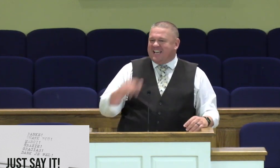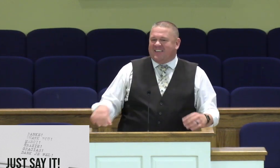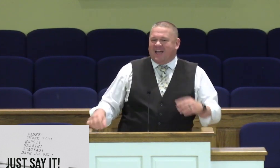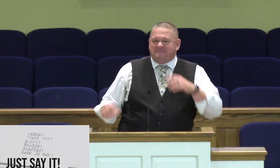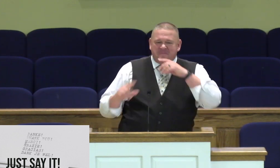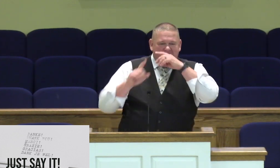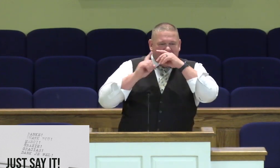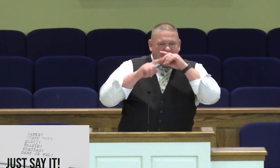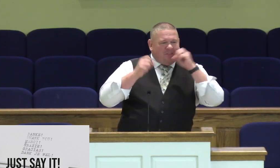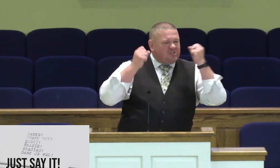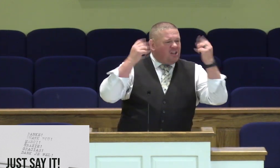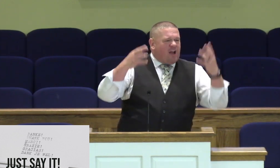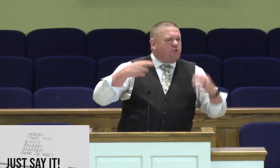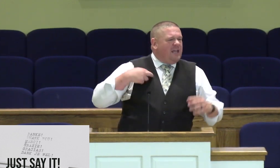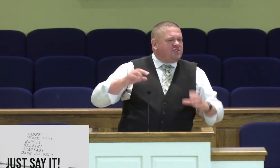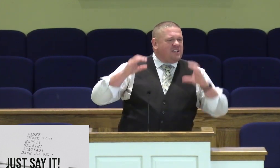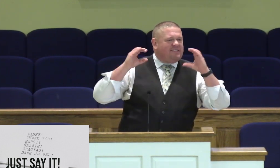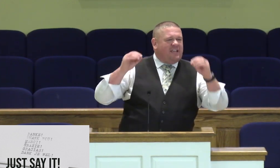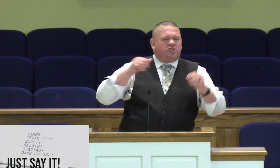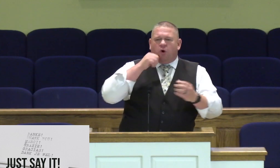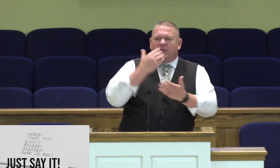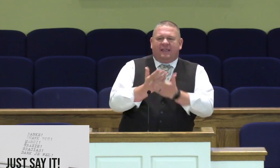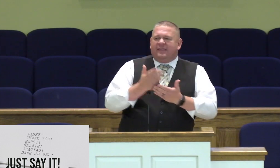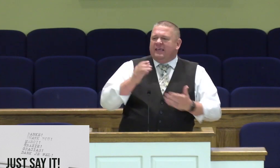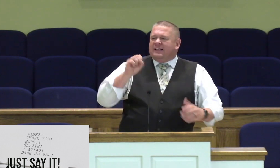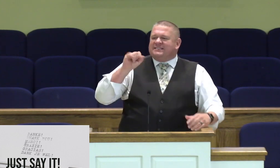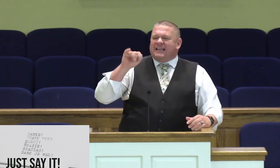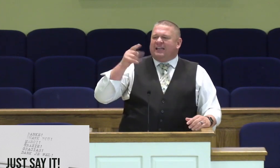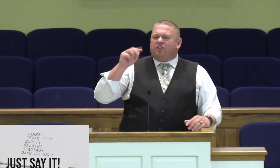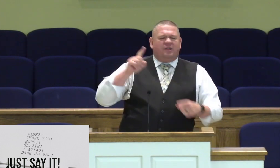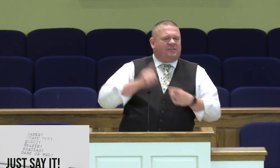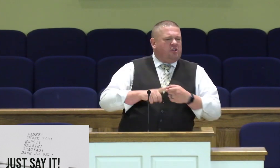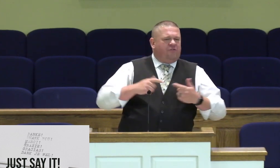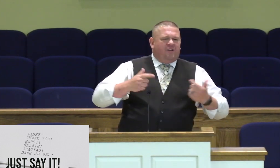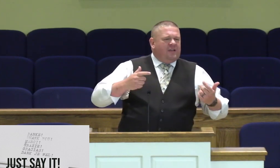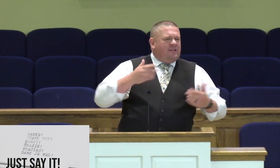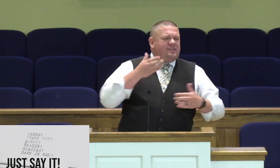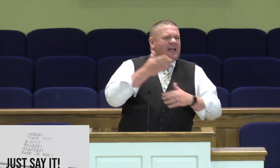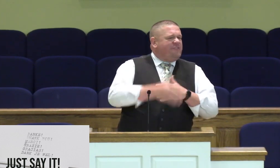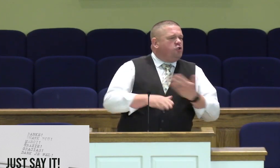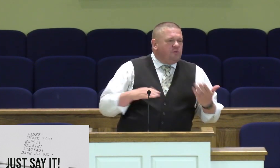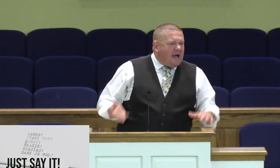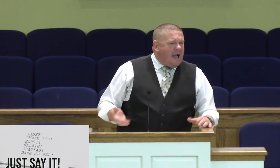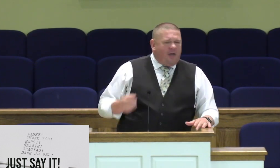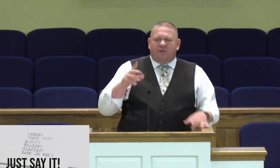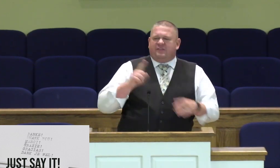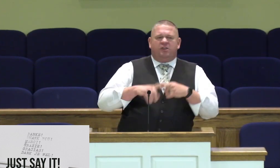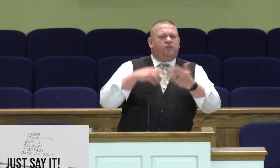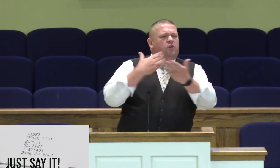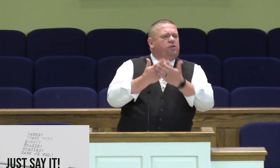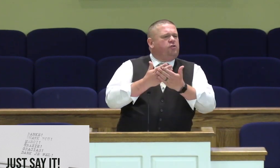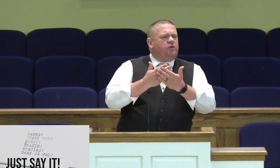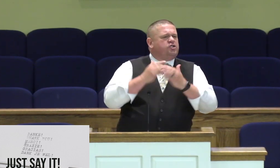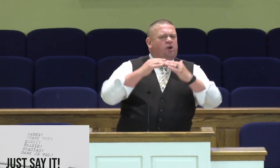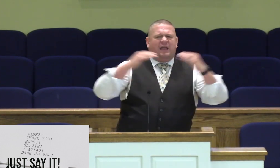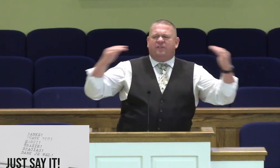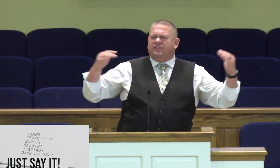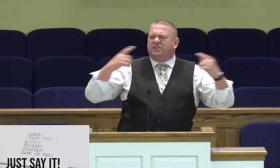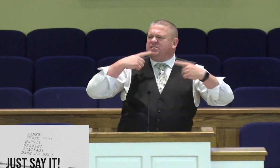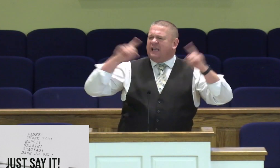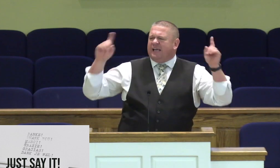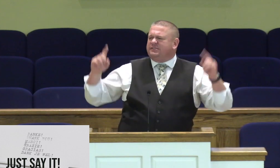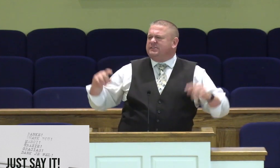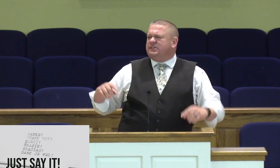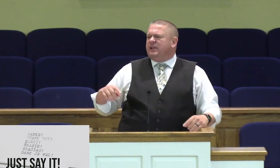when I say that. But there's a lot of religions that teach you don't get sainthood until after you die, or until you do a certain level